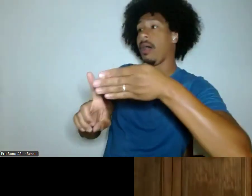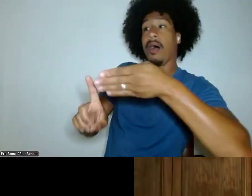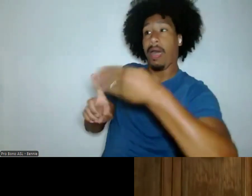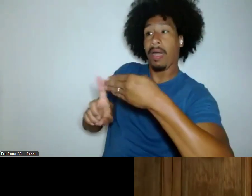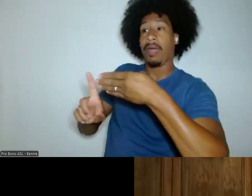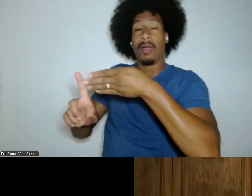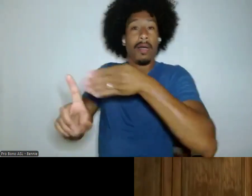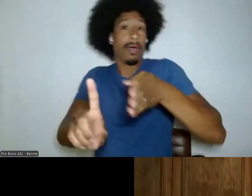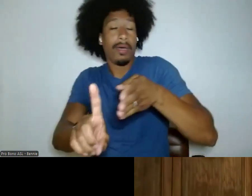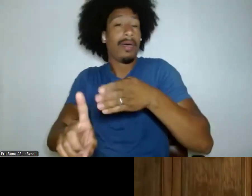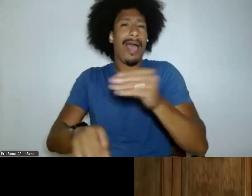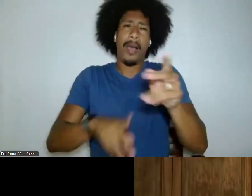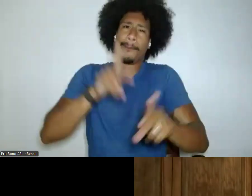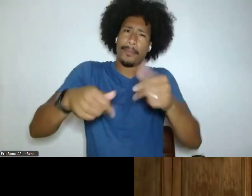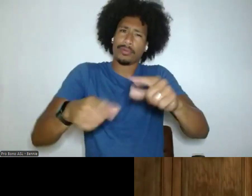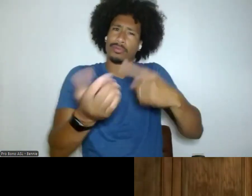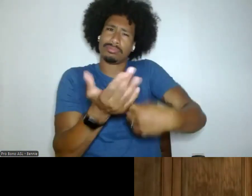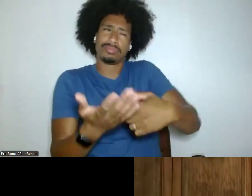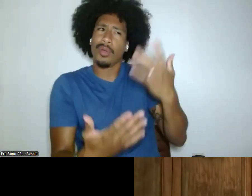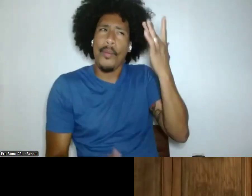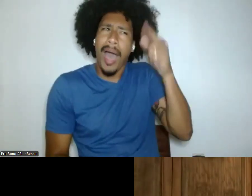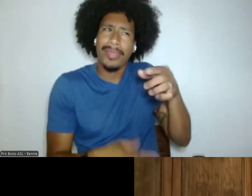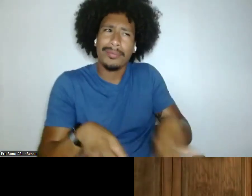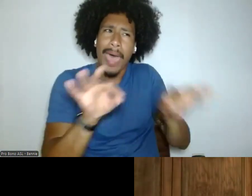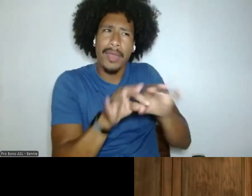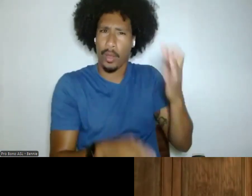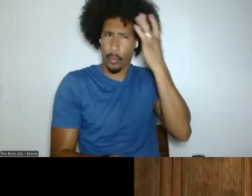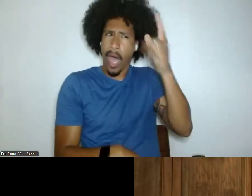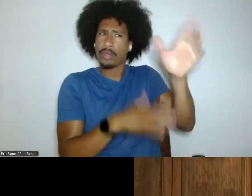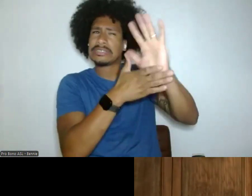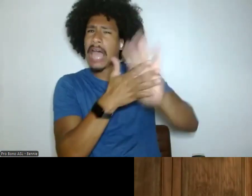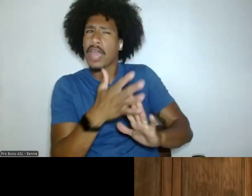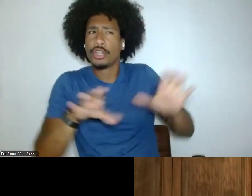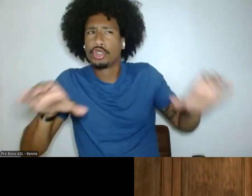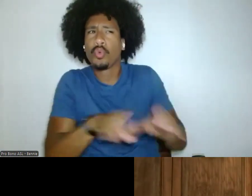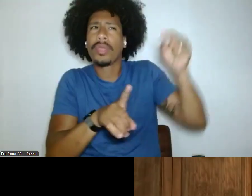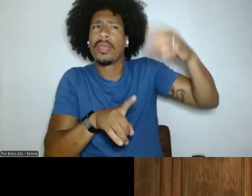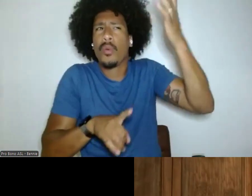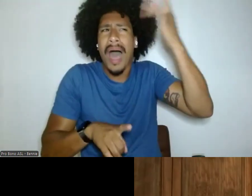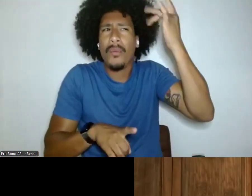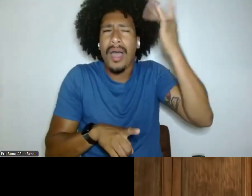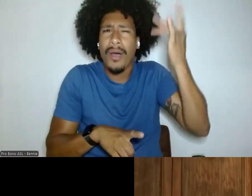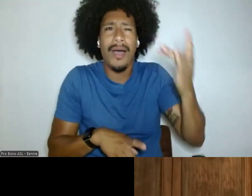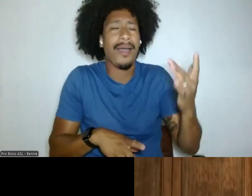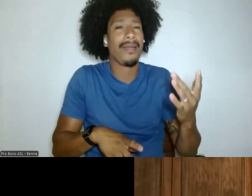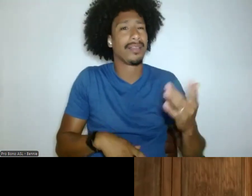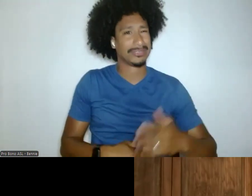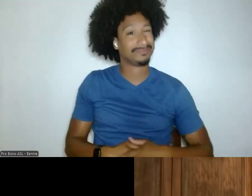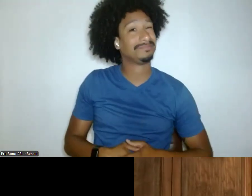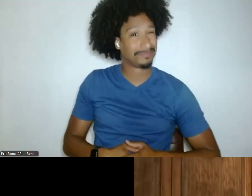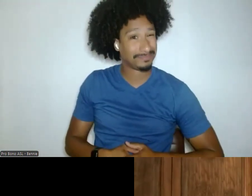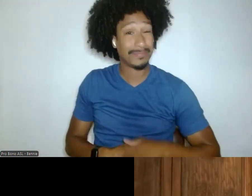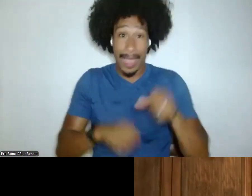these conversations about like, why does this matter? Why are the designers doing these things? And Right. not just like, is it What screen is it? readable? Right.